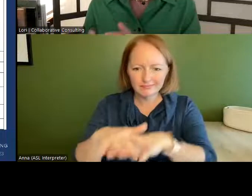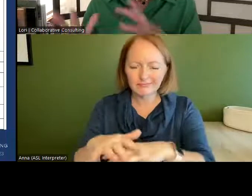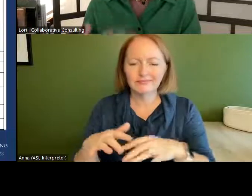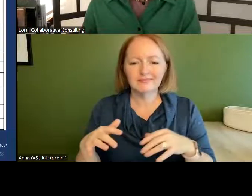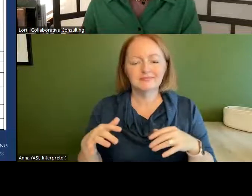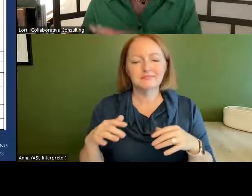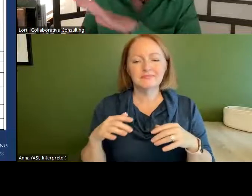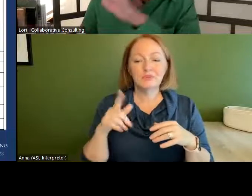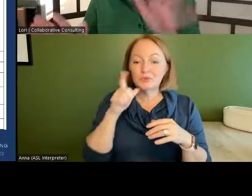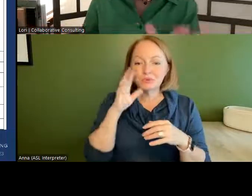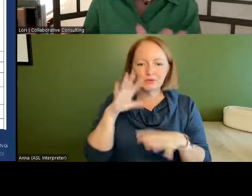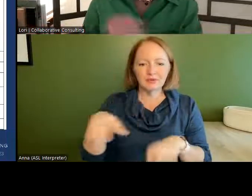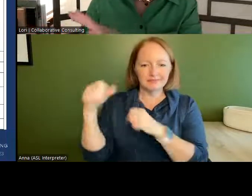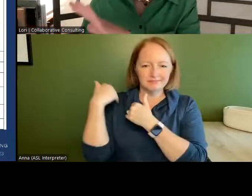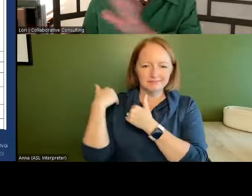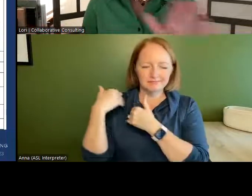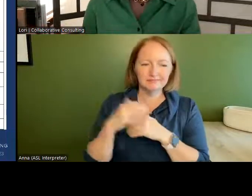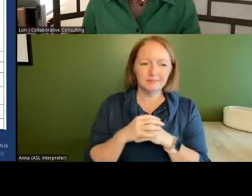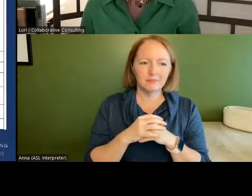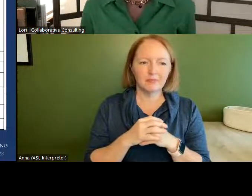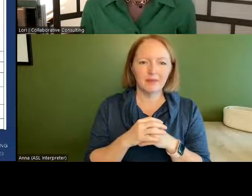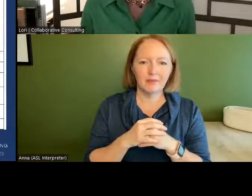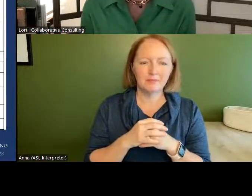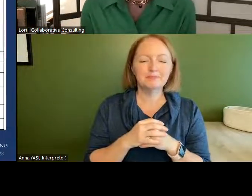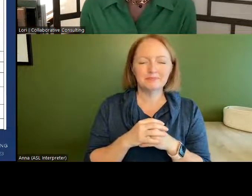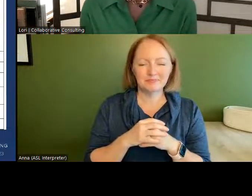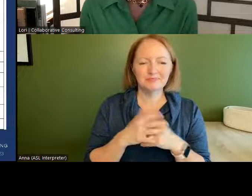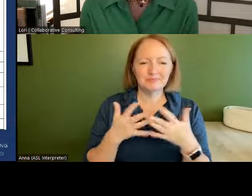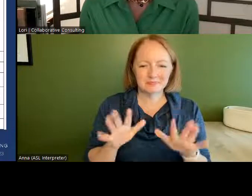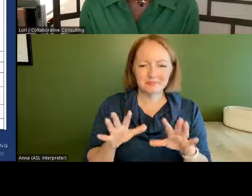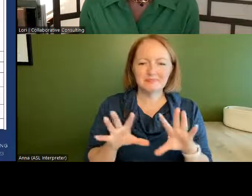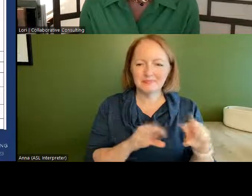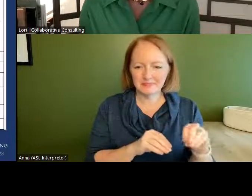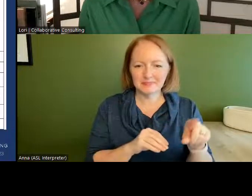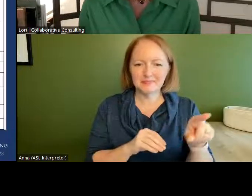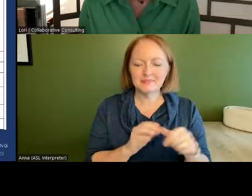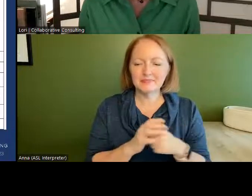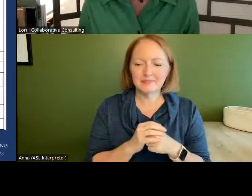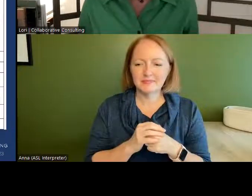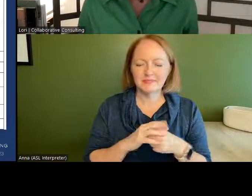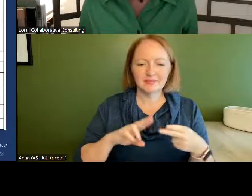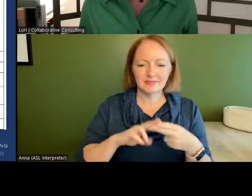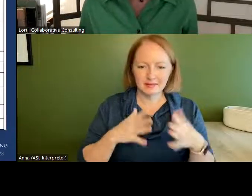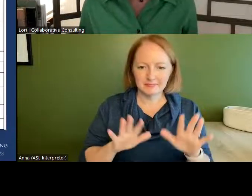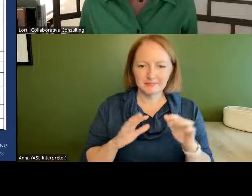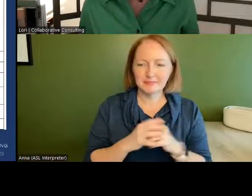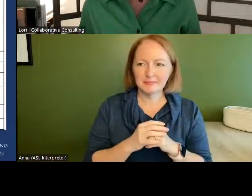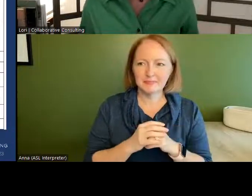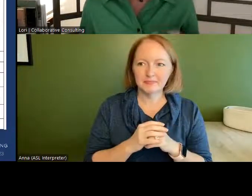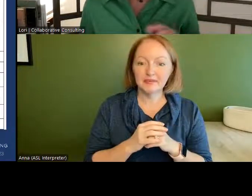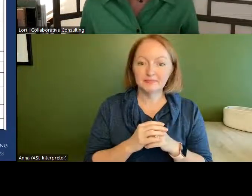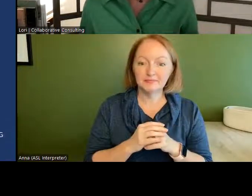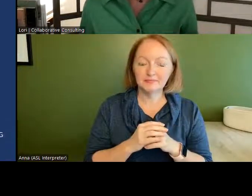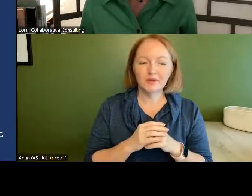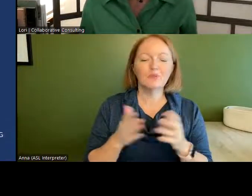then by who? And we can go off this slide. And that is, next